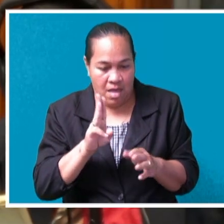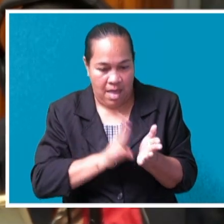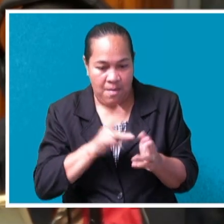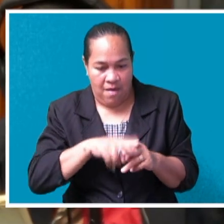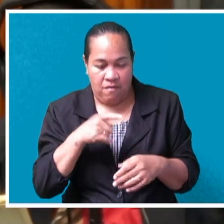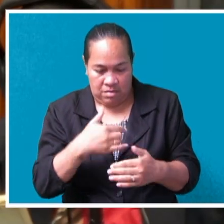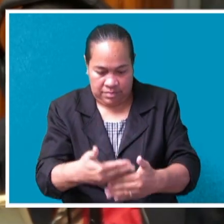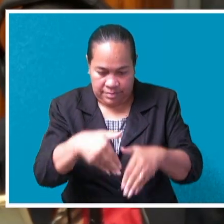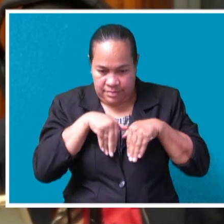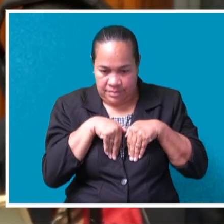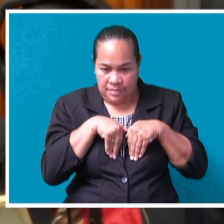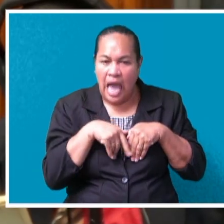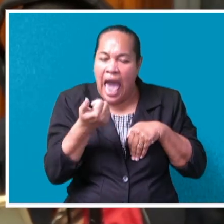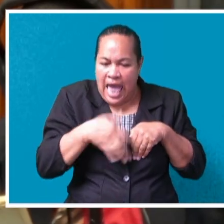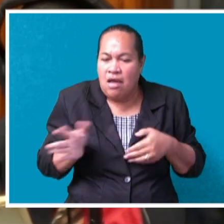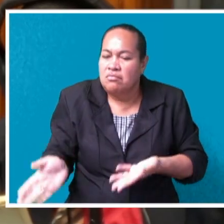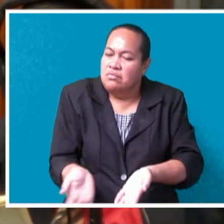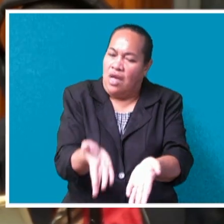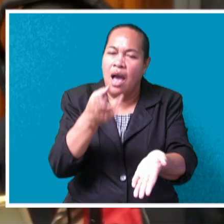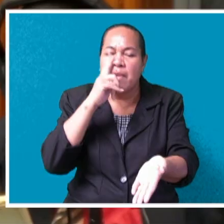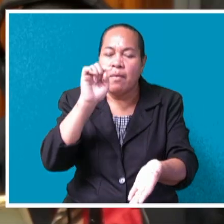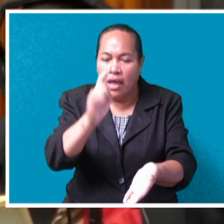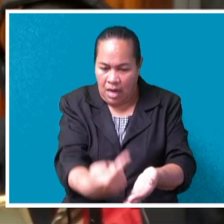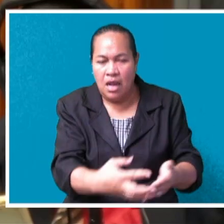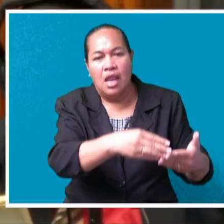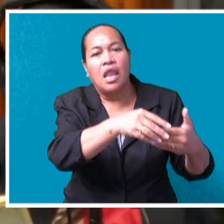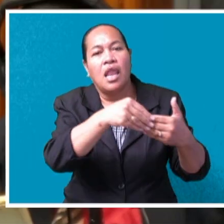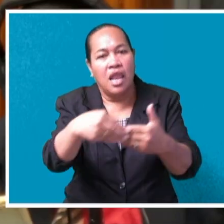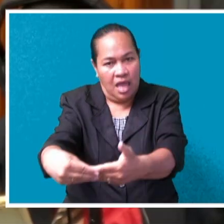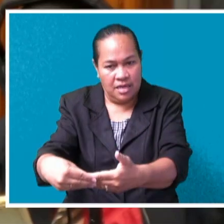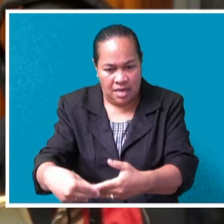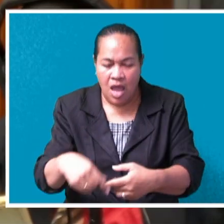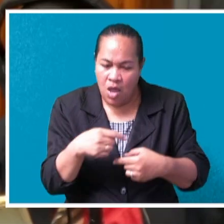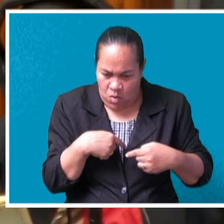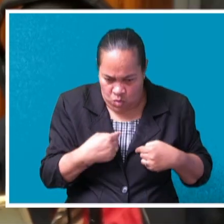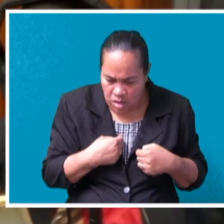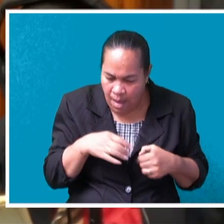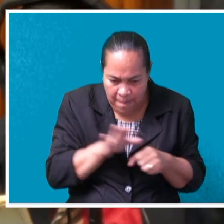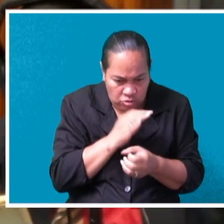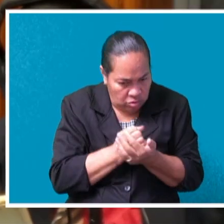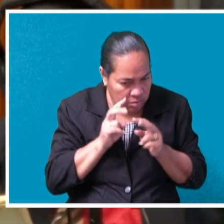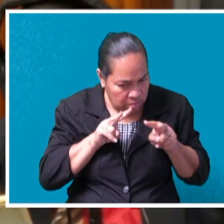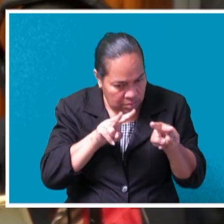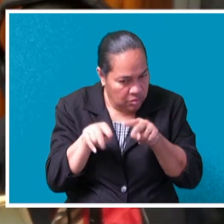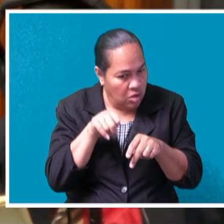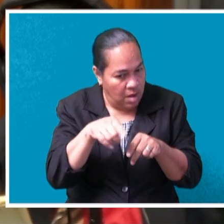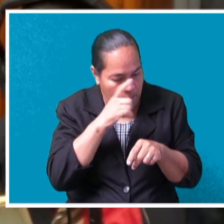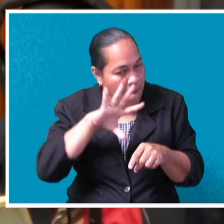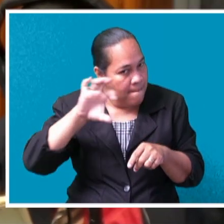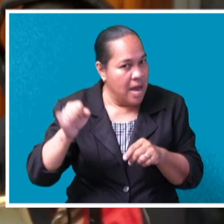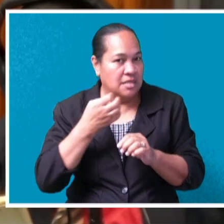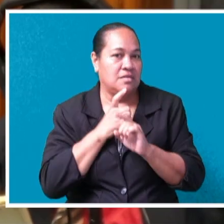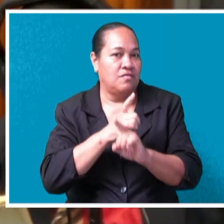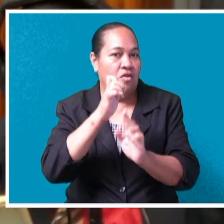lead. We're here for the people, and we're here for the people through the law, which we uphold. And